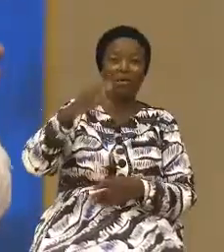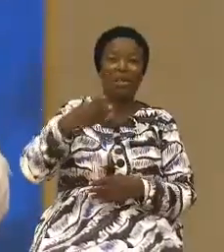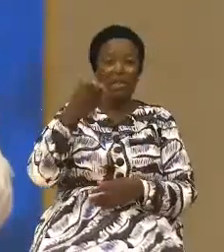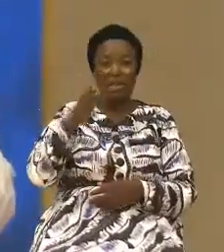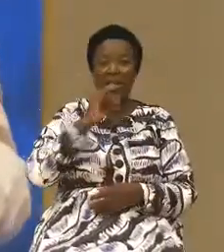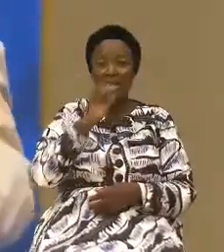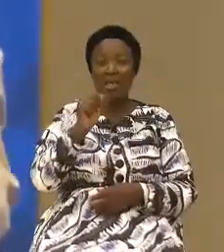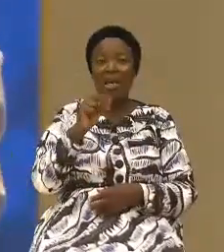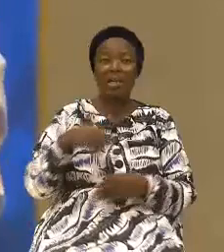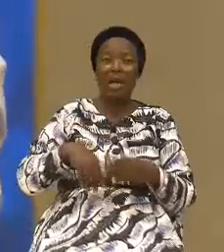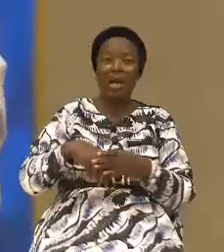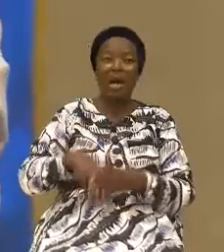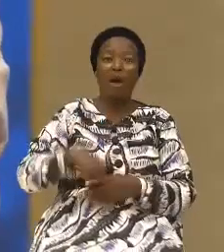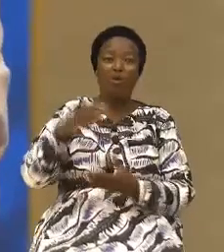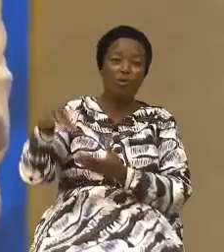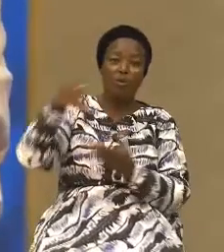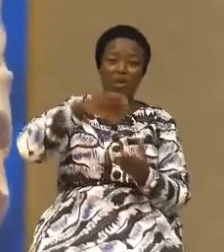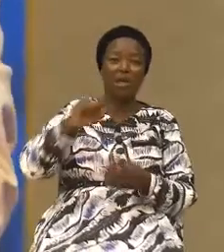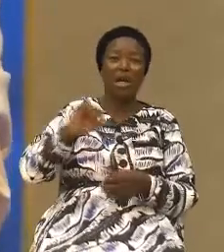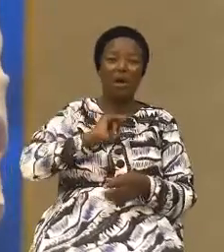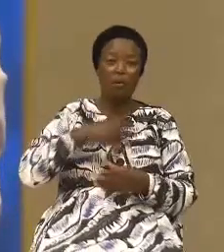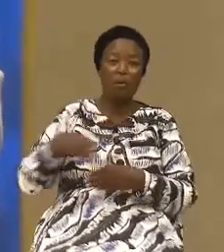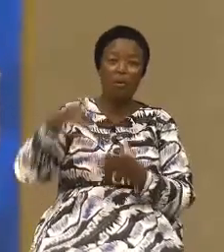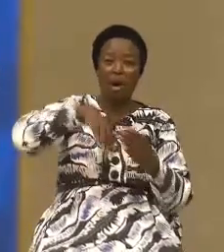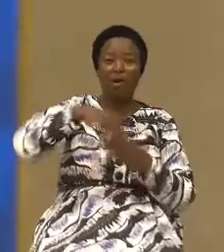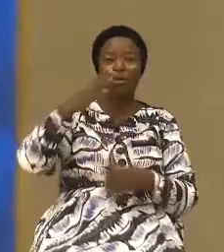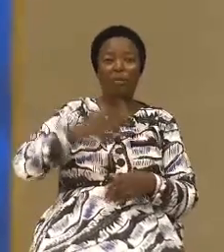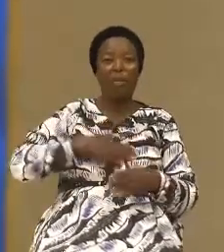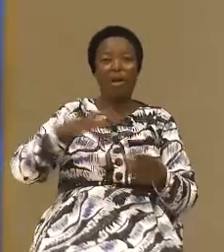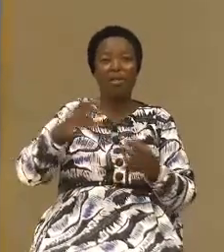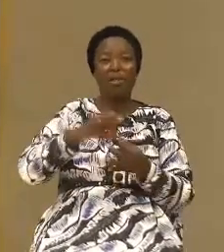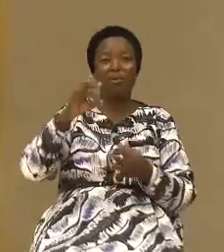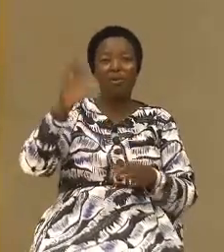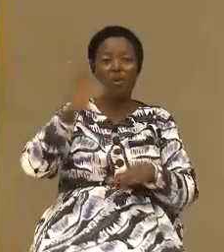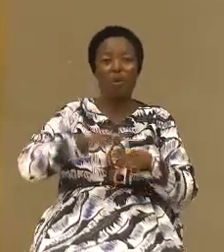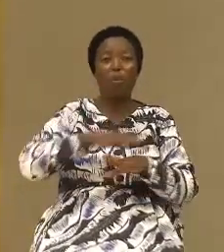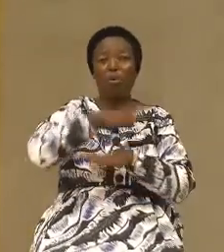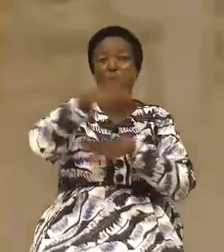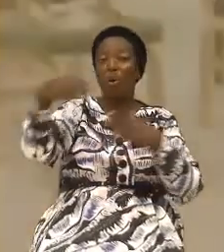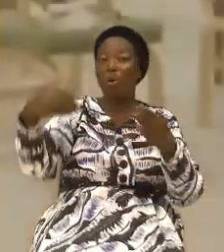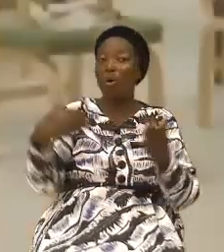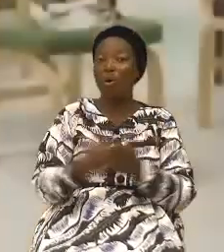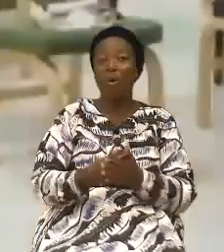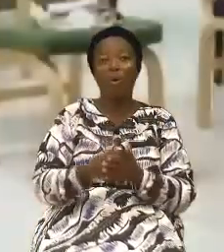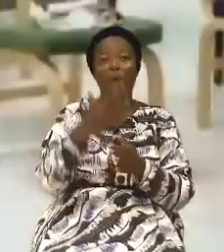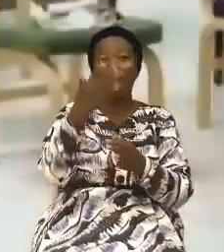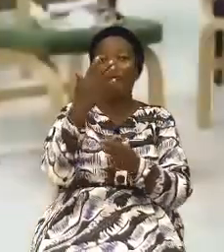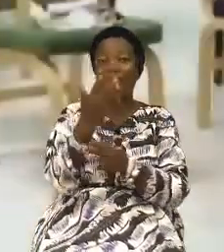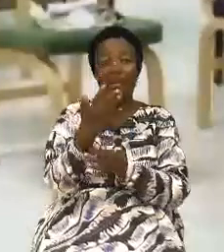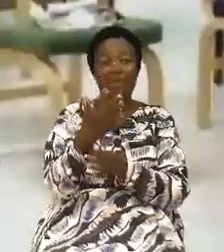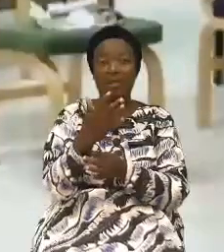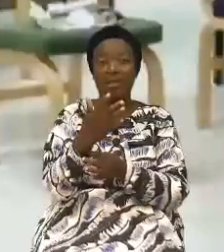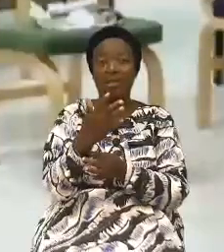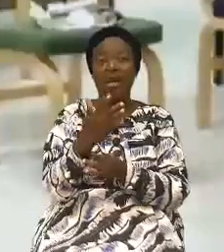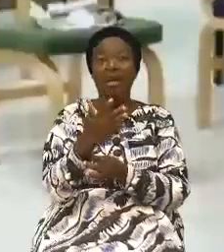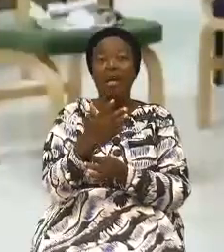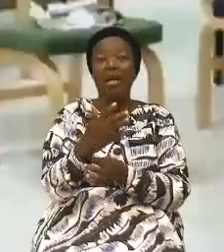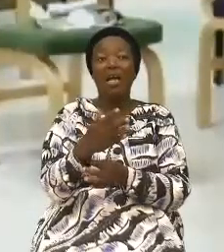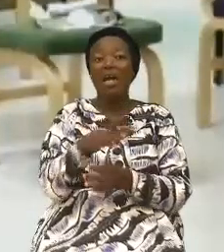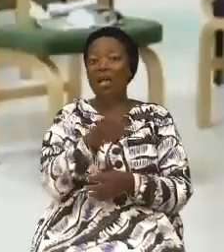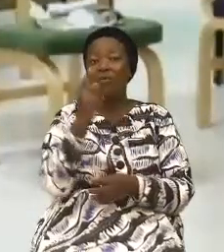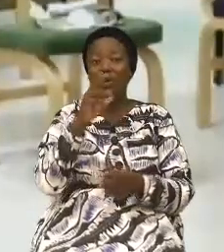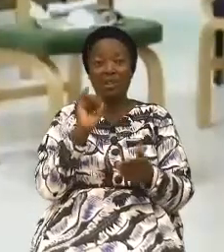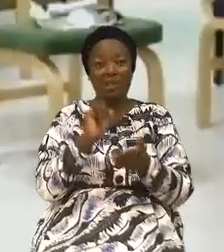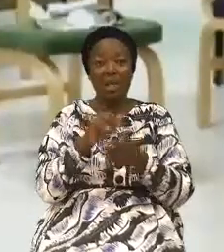my spirit upon all flesh. Anyone having flesh, upon all